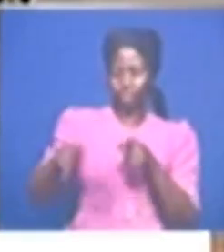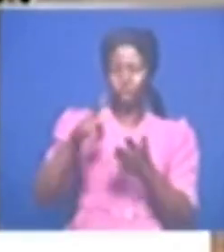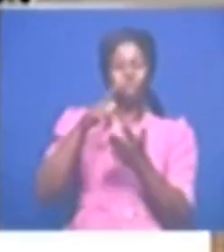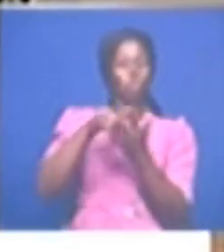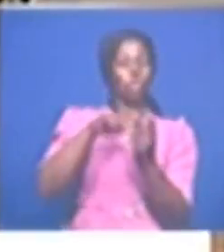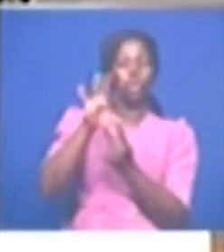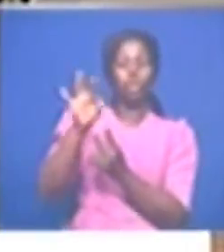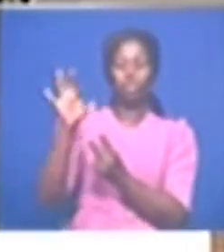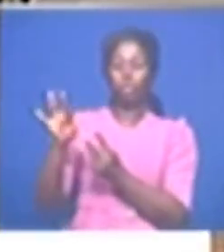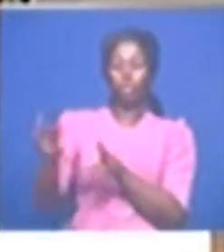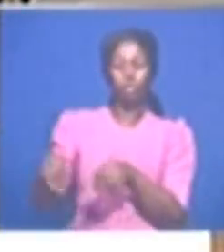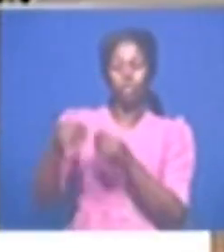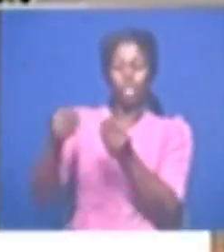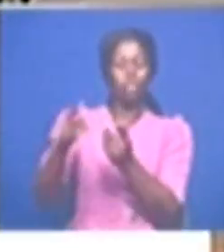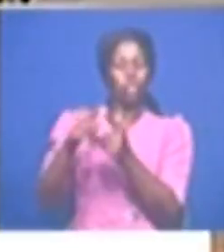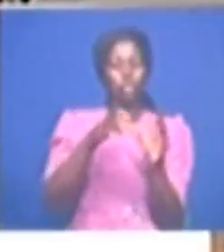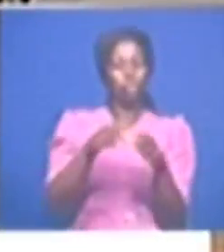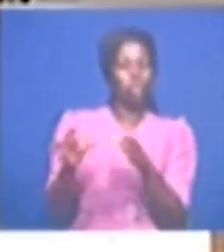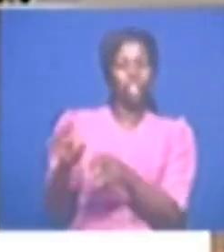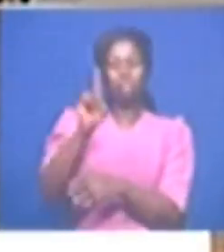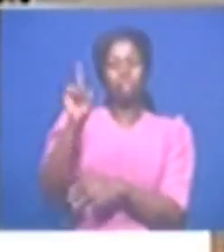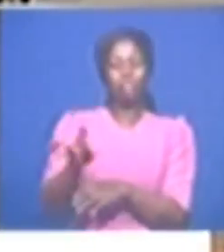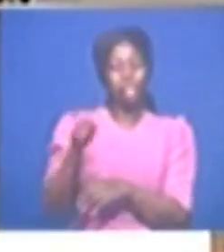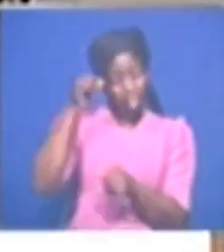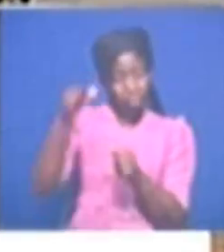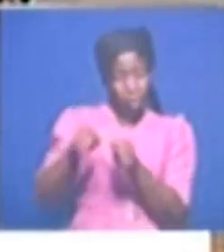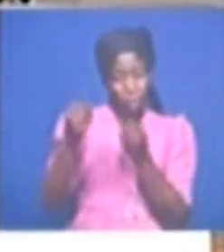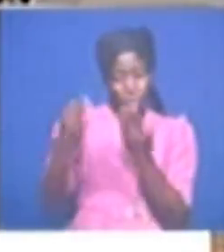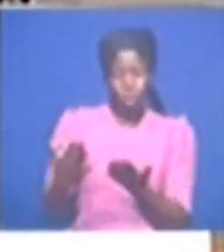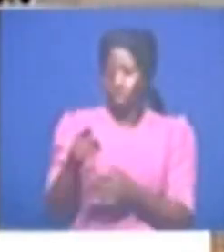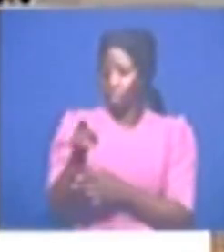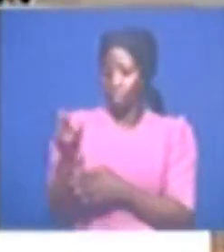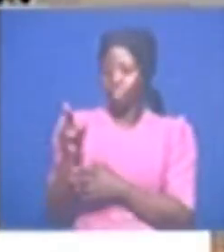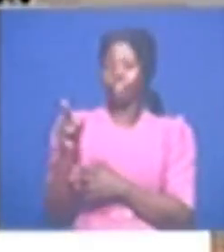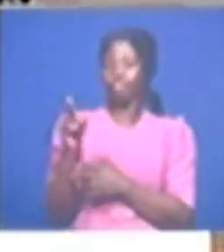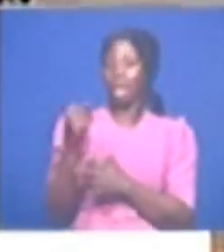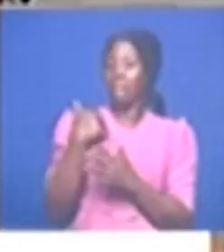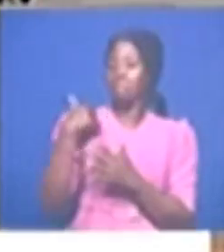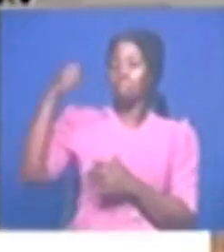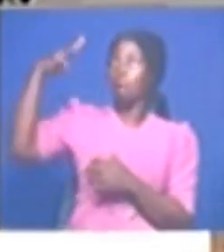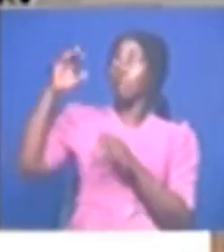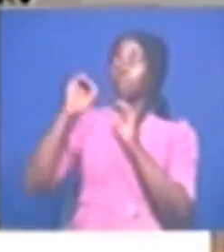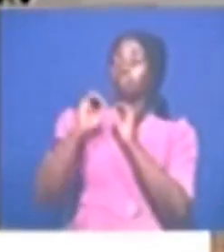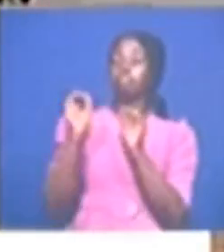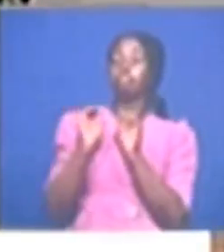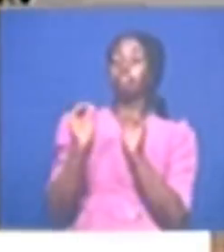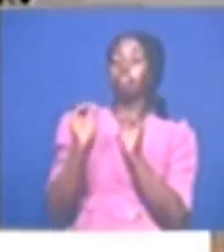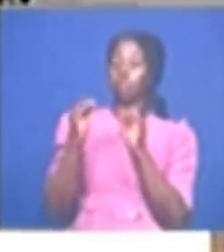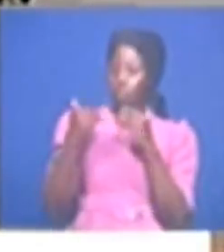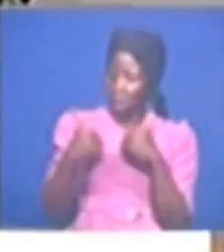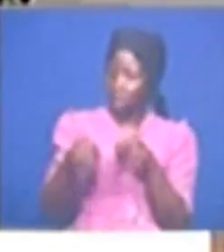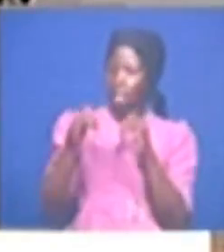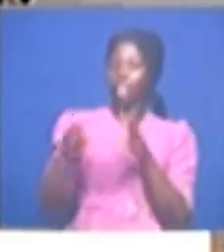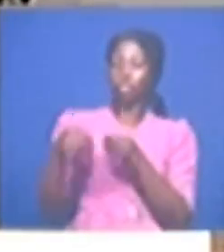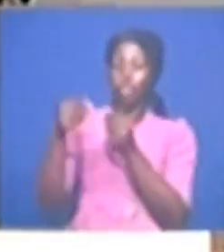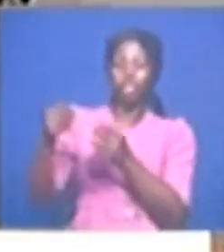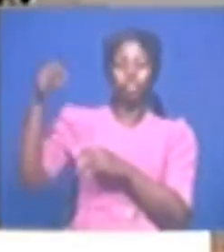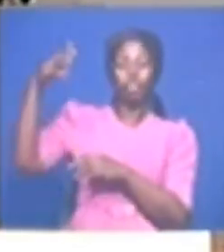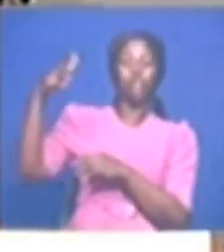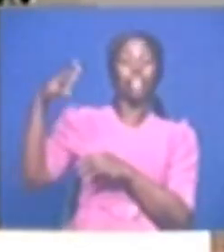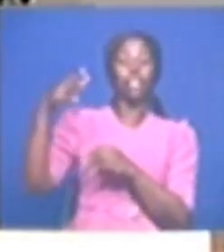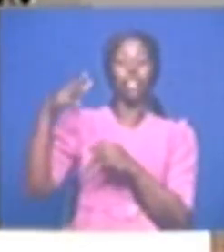these communities? Remember that most of them are not reached by electricity. The national grid, we are trying, of course, the last mile and